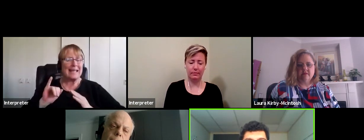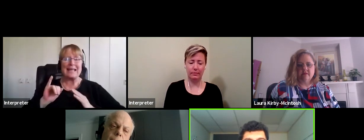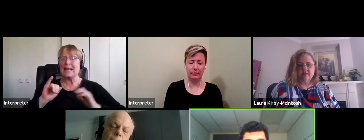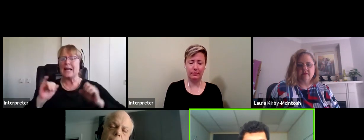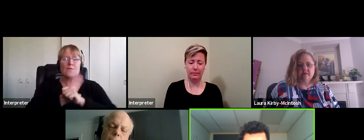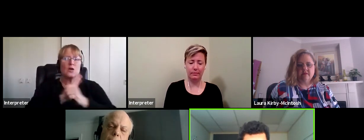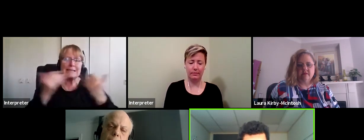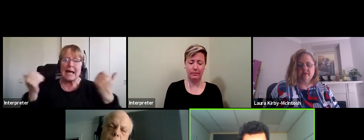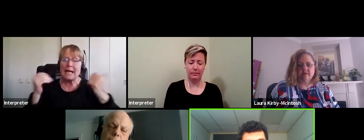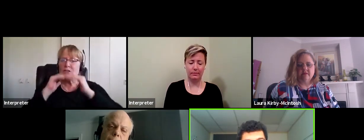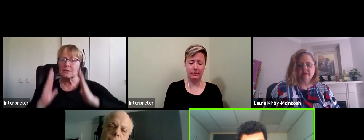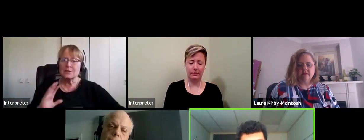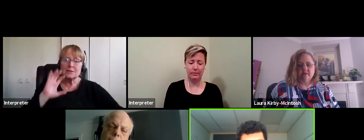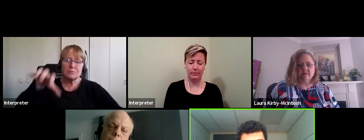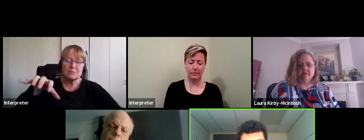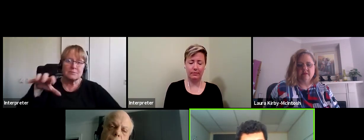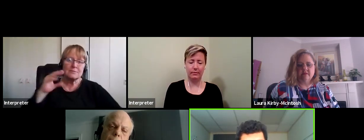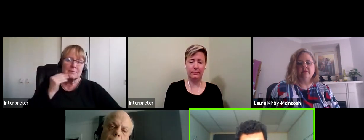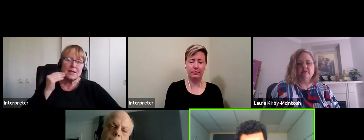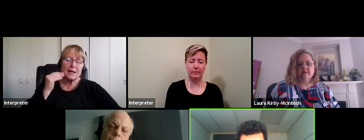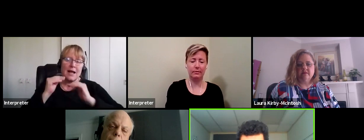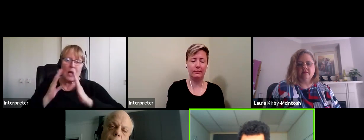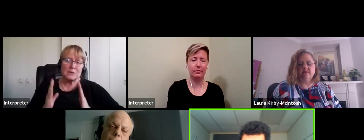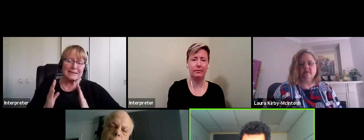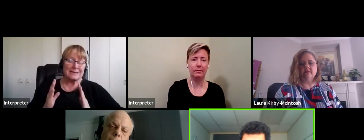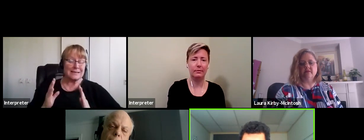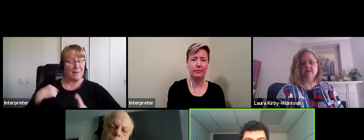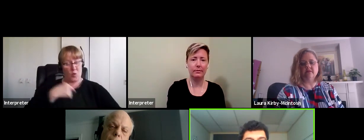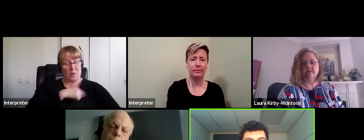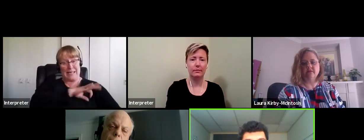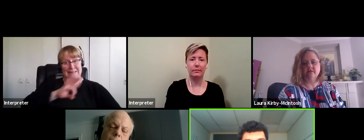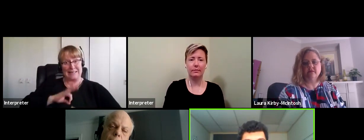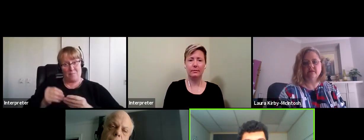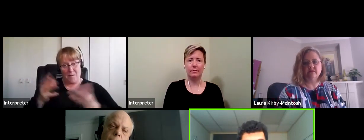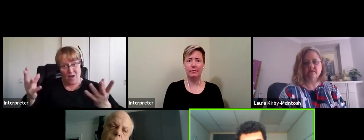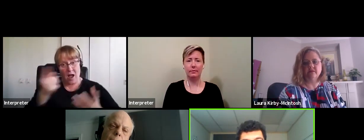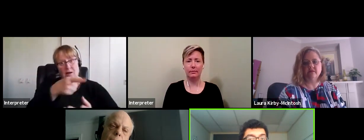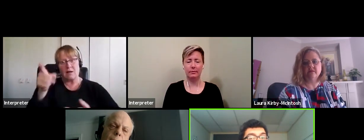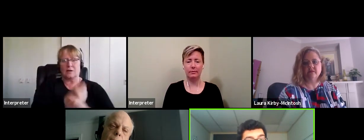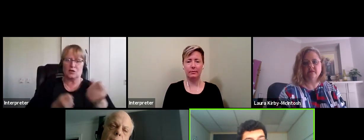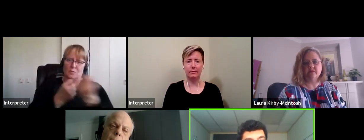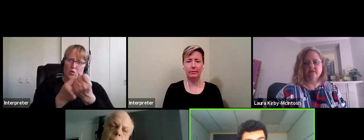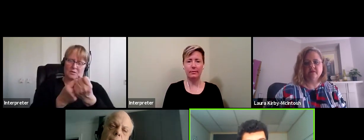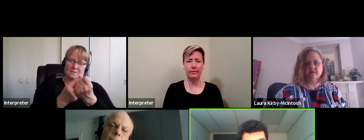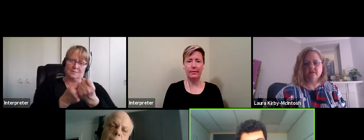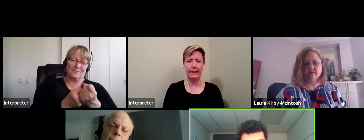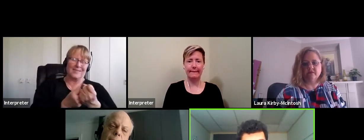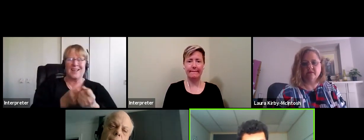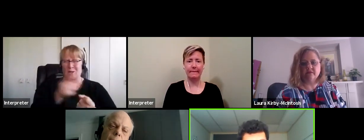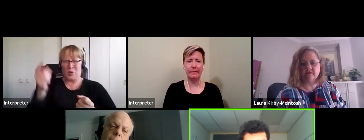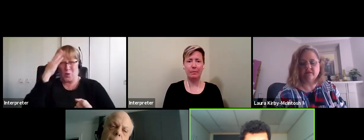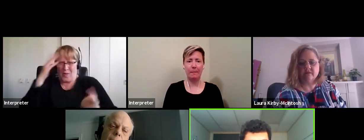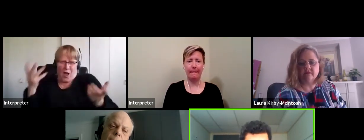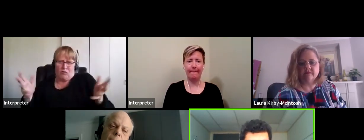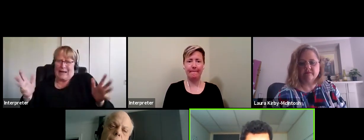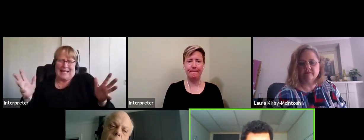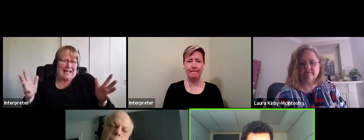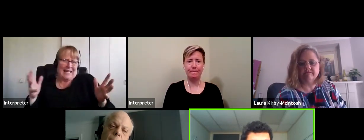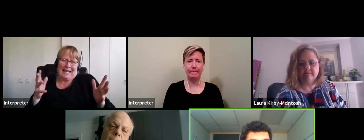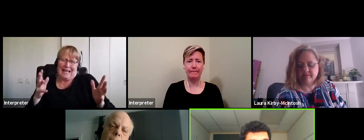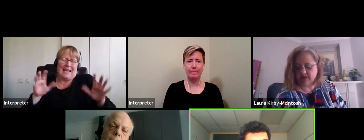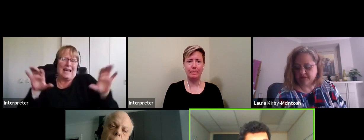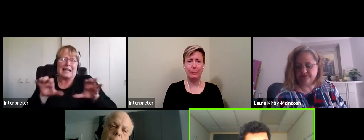where people are supported by our staff, Community Living Toronto staff, for various activities of daily living. We've heard a lot about that already, so I'm not going to go into it at